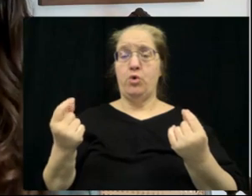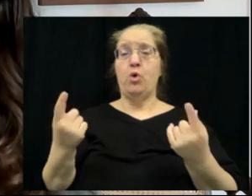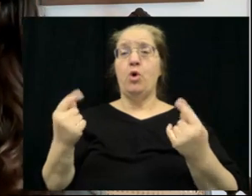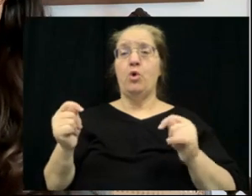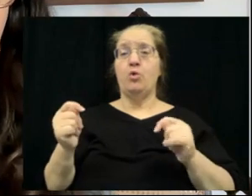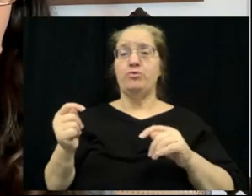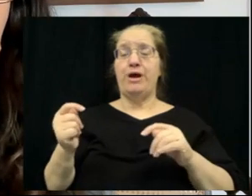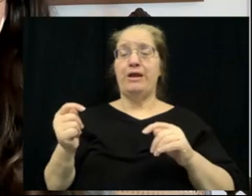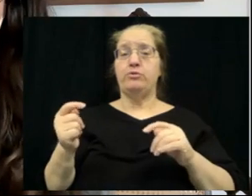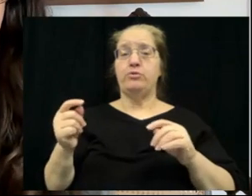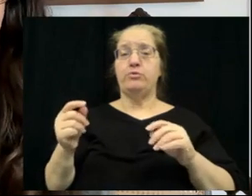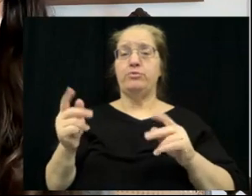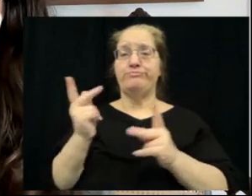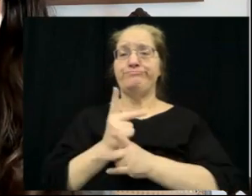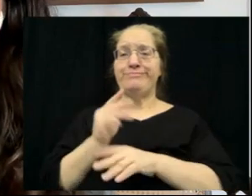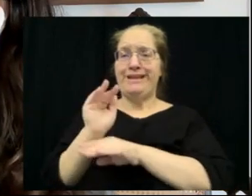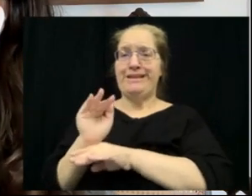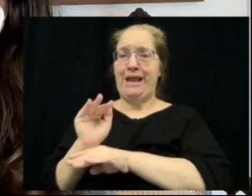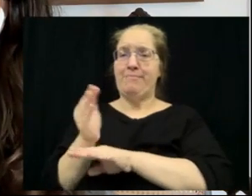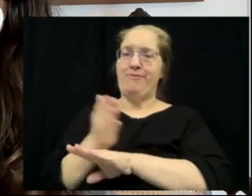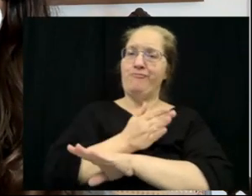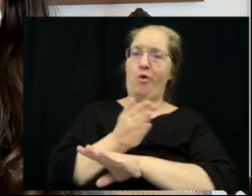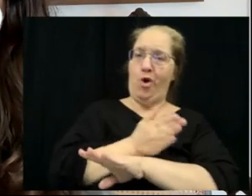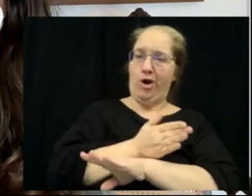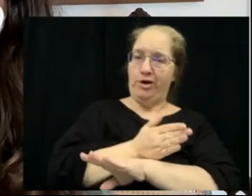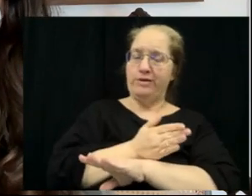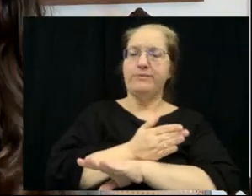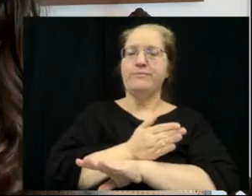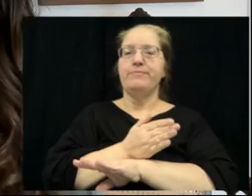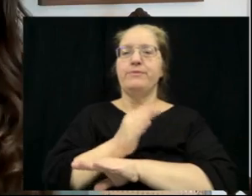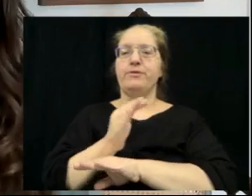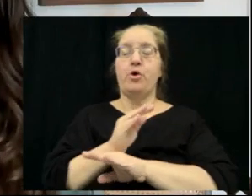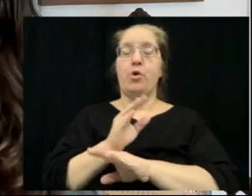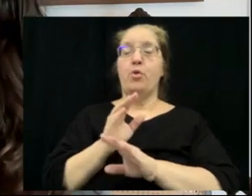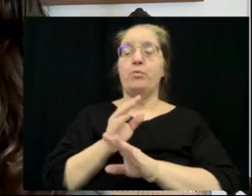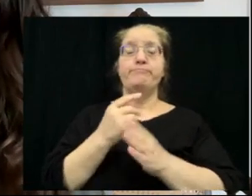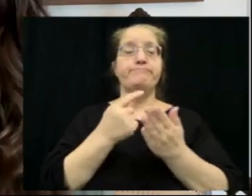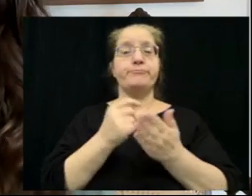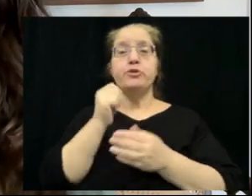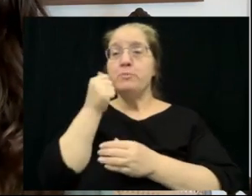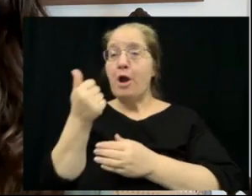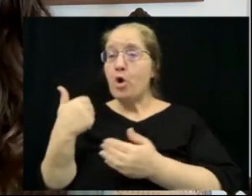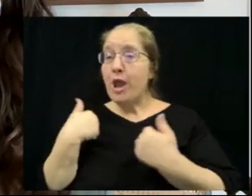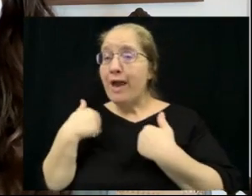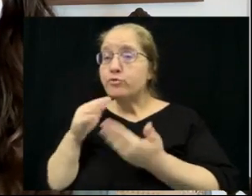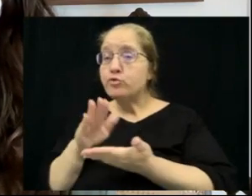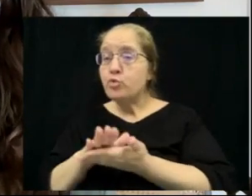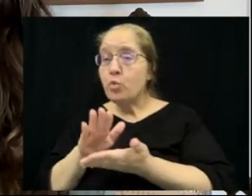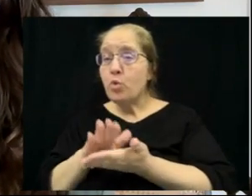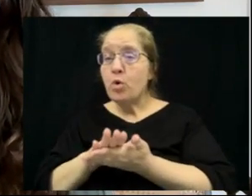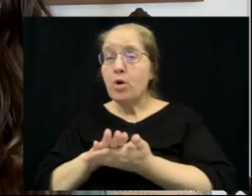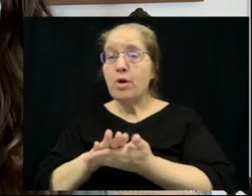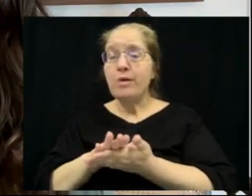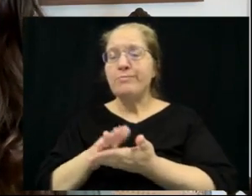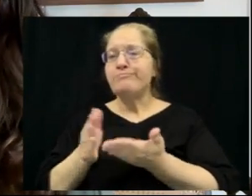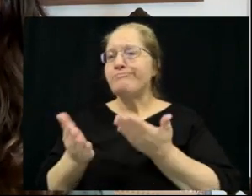before. So we would be talking about, okay, tomorrow, is school, maybe something that was going to go